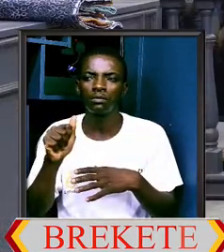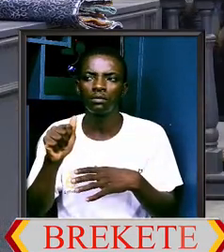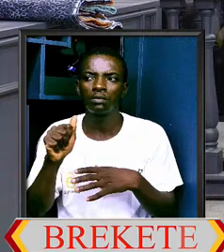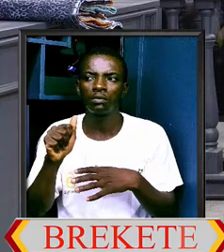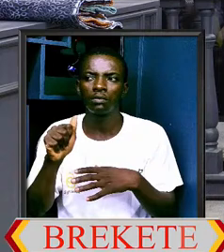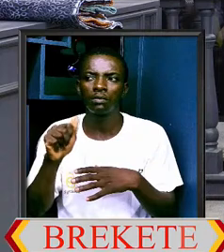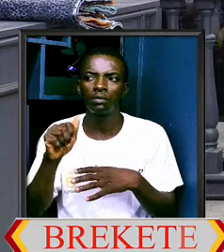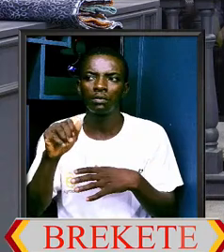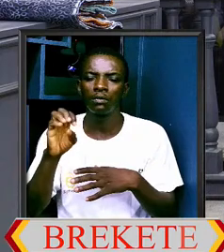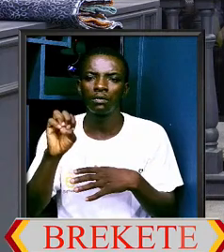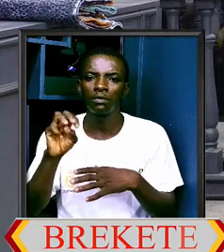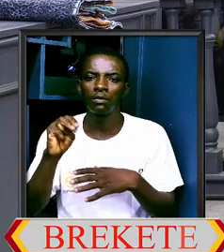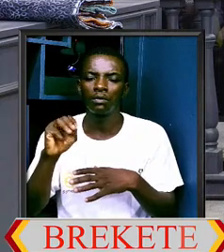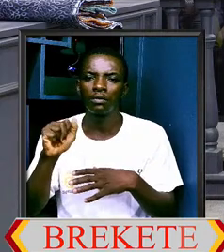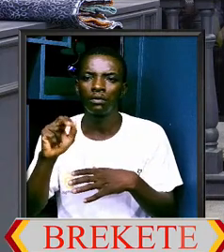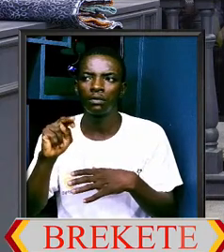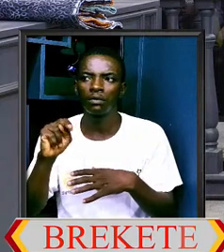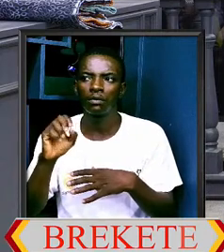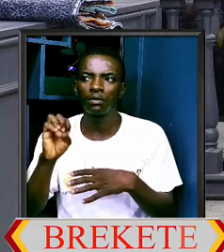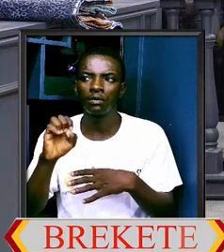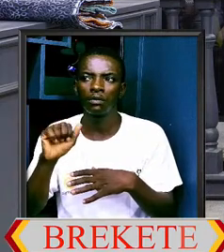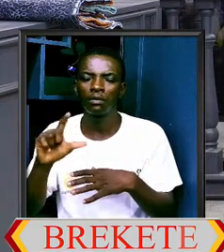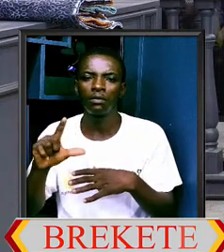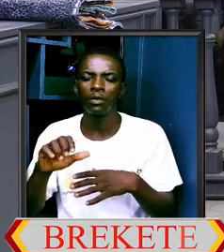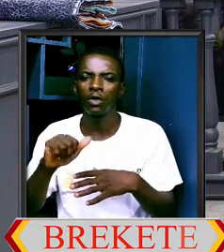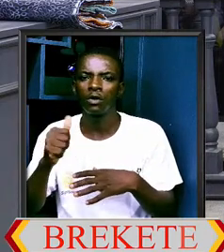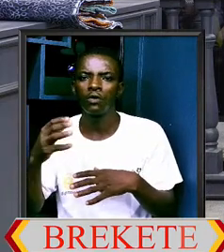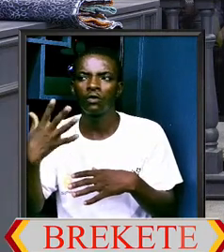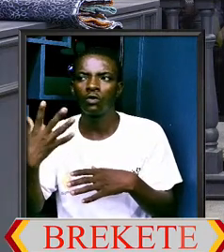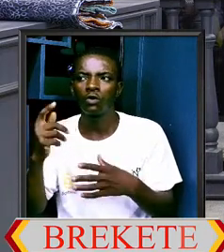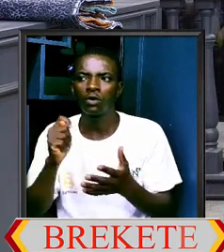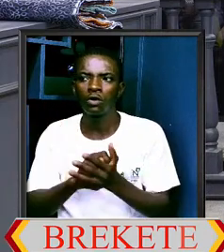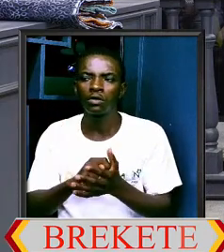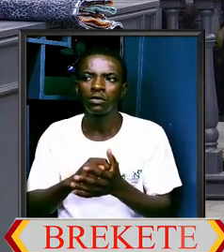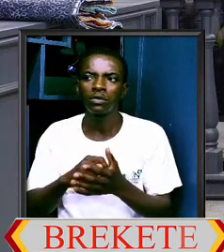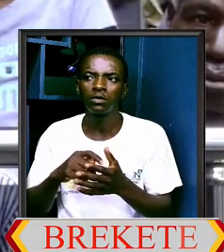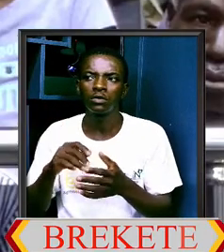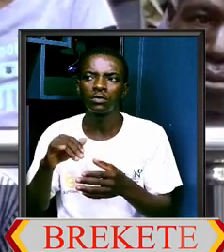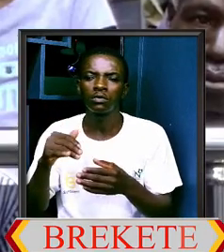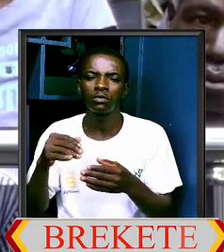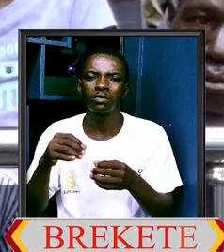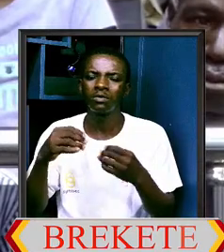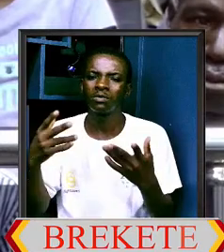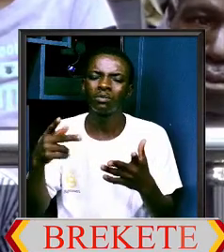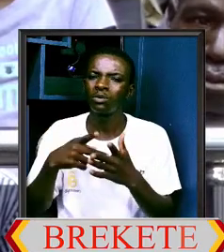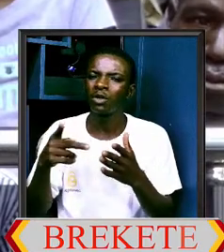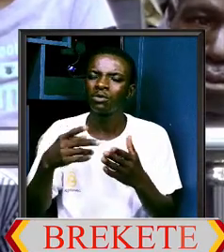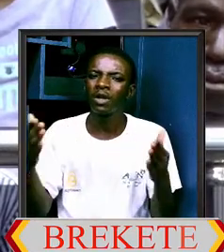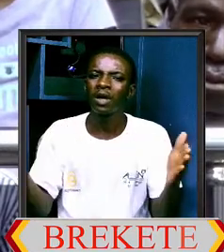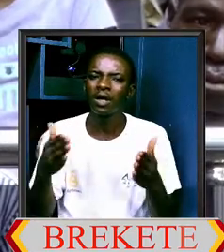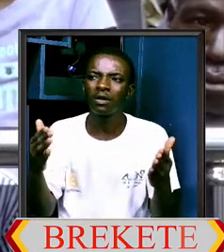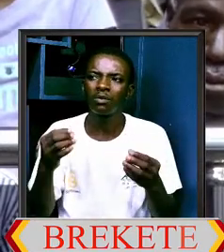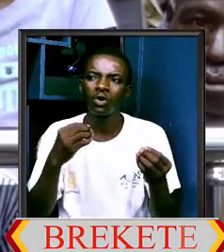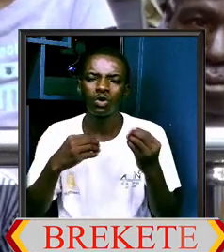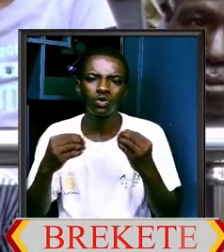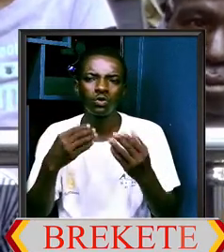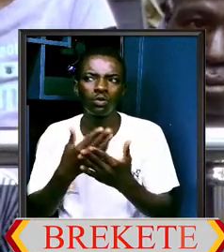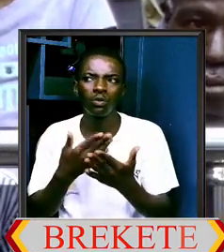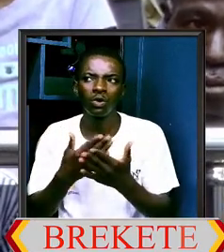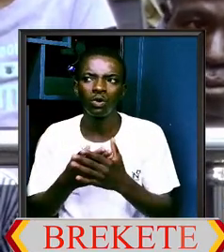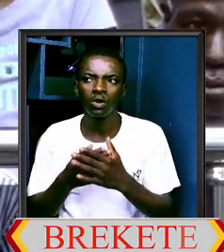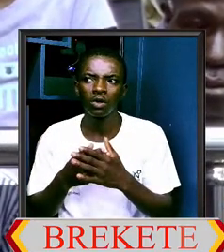SP Emmanuel, he bring 4,000, another person bring 2,000, another person begin to contribute